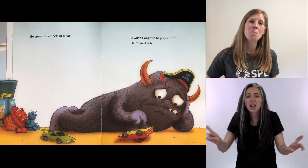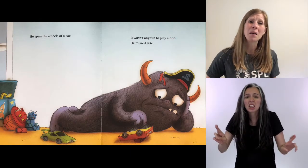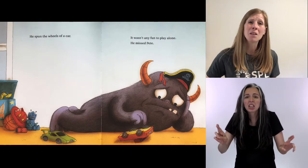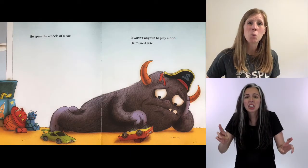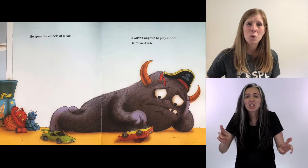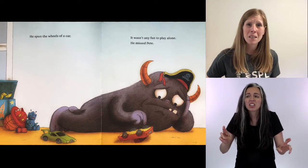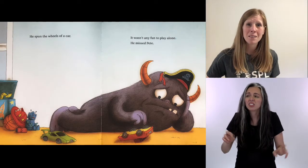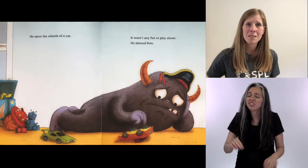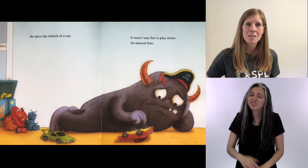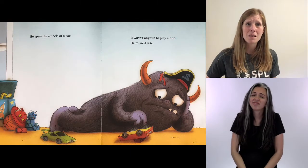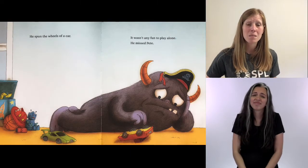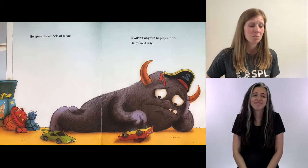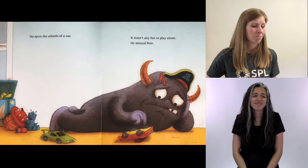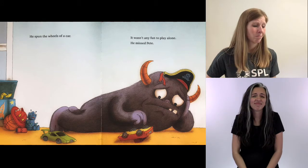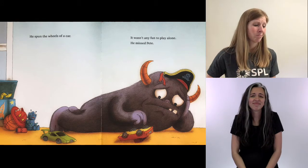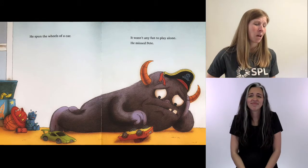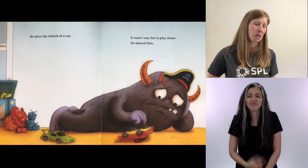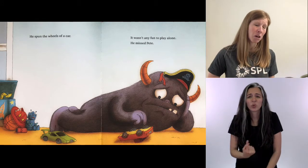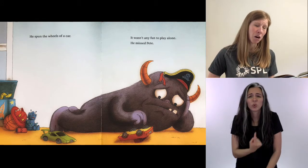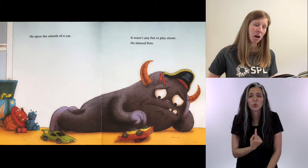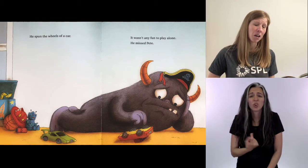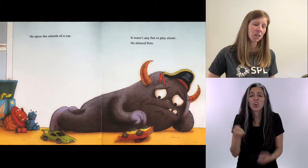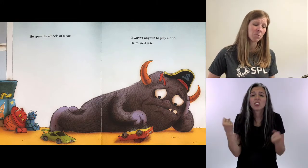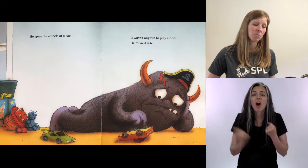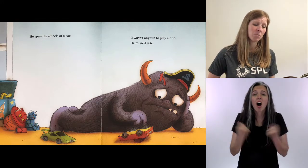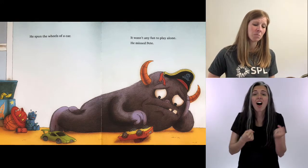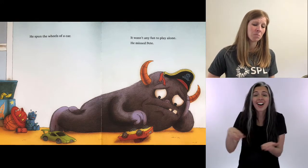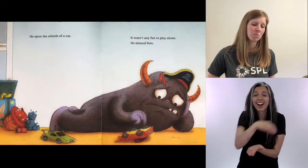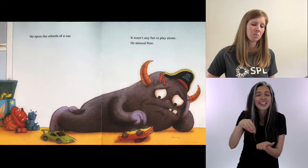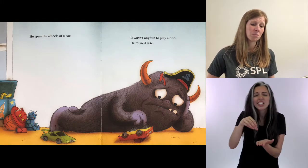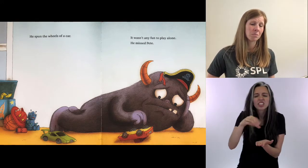He spun the wheels of a car.